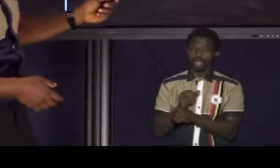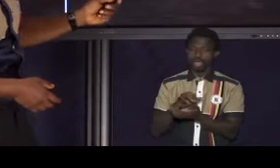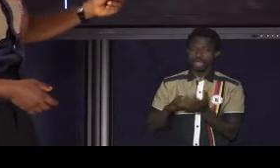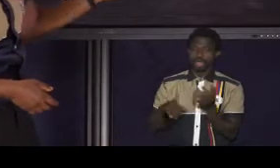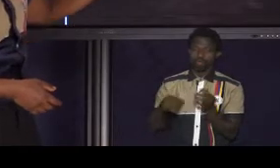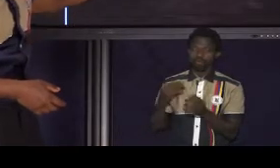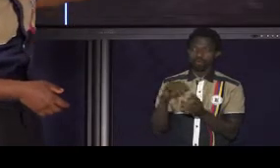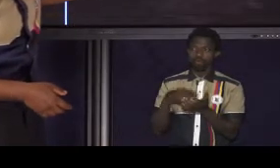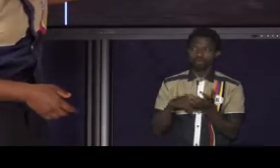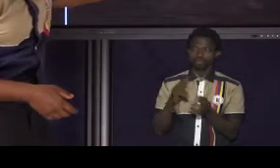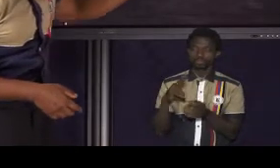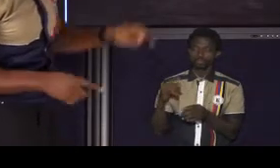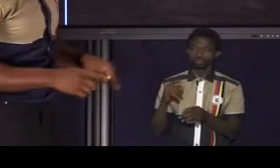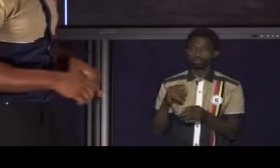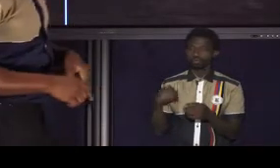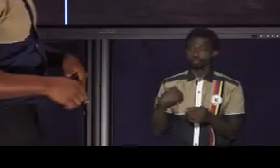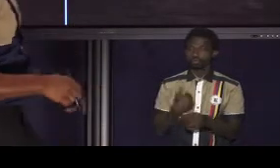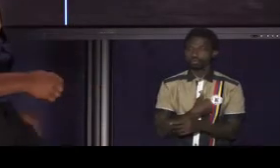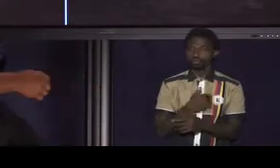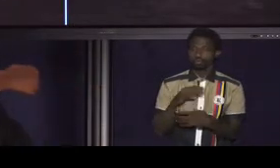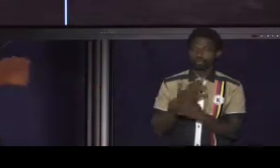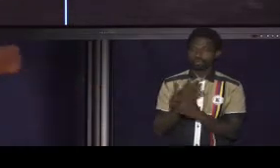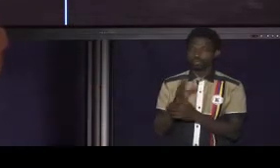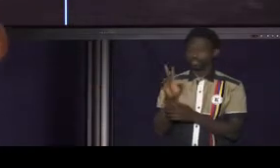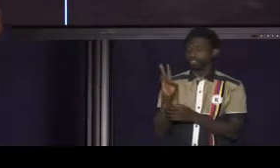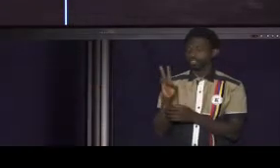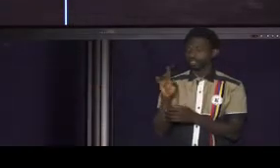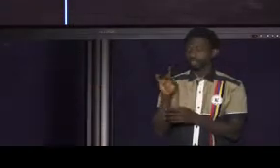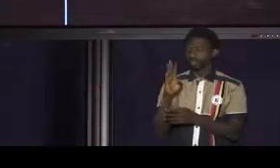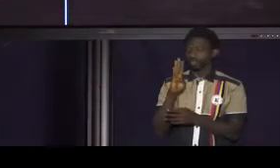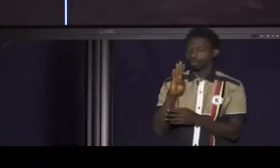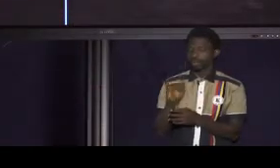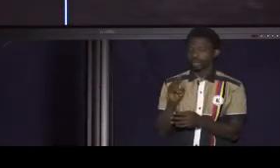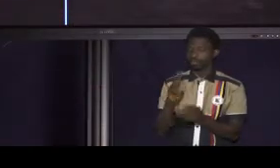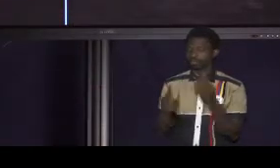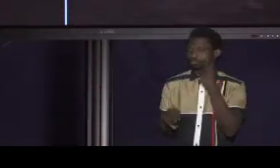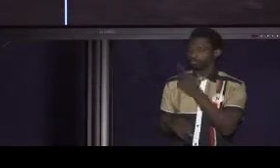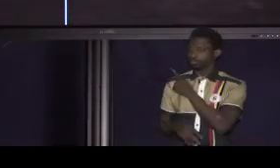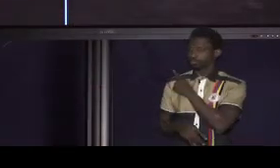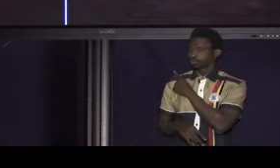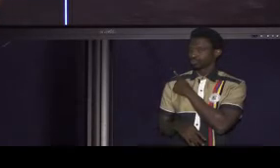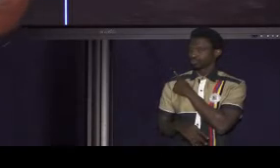1m. When we divide 78 by 2, let's see.